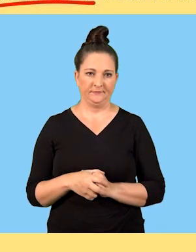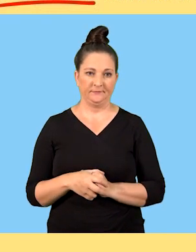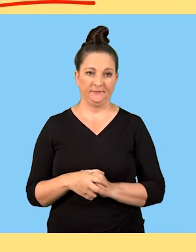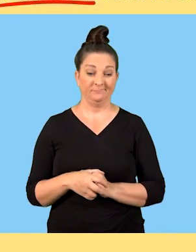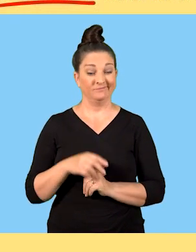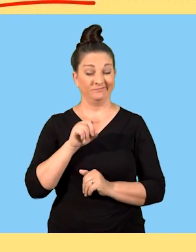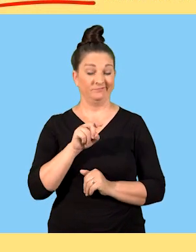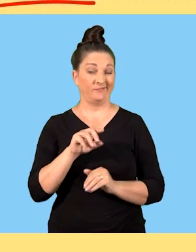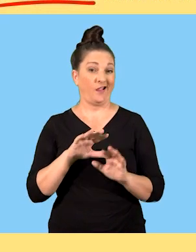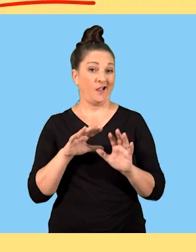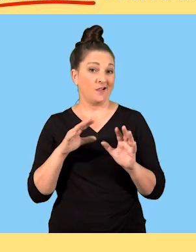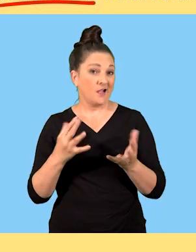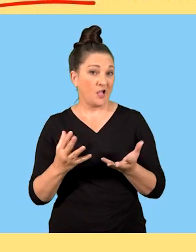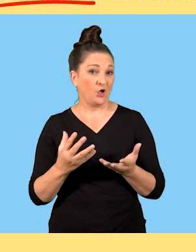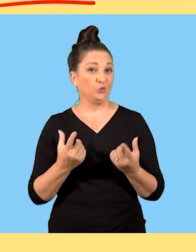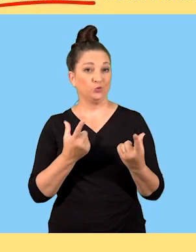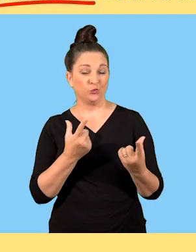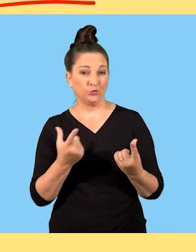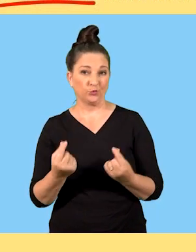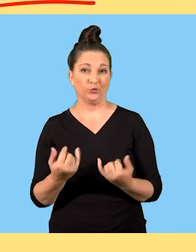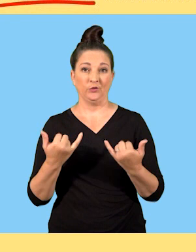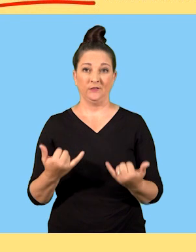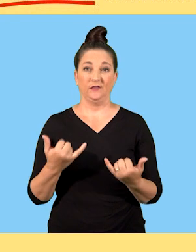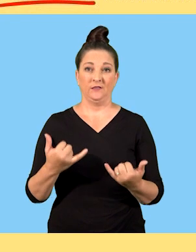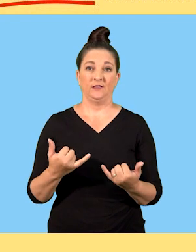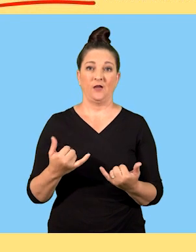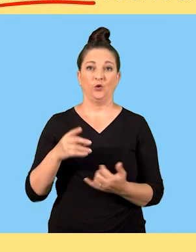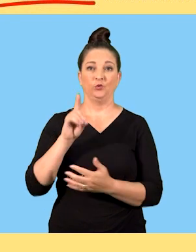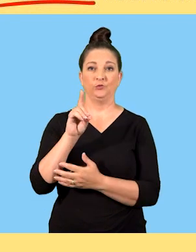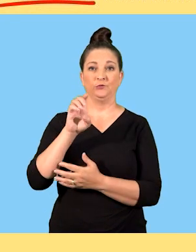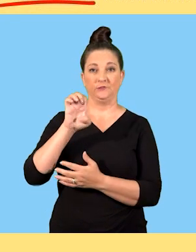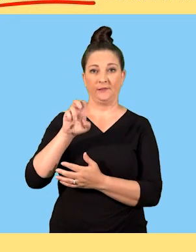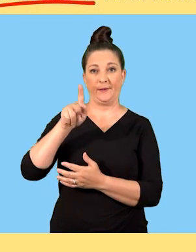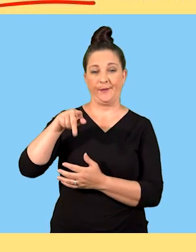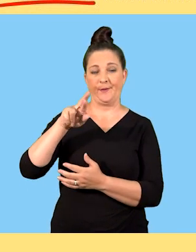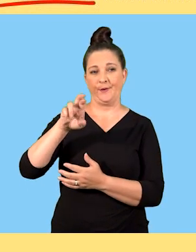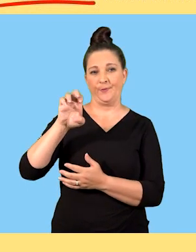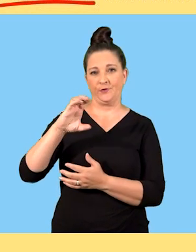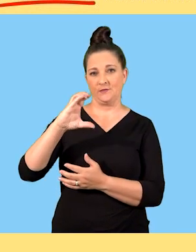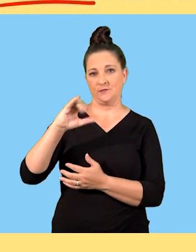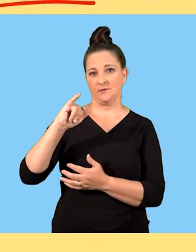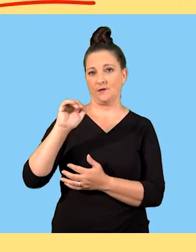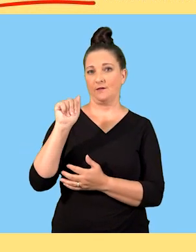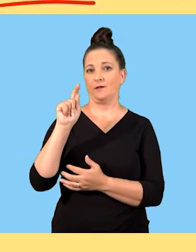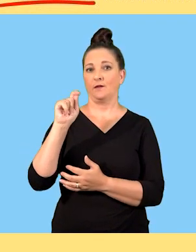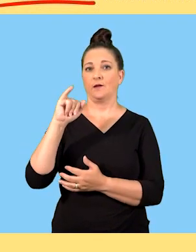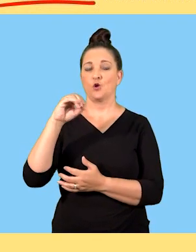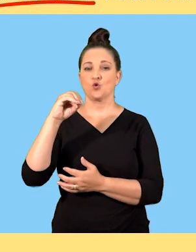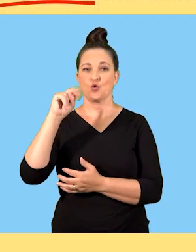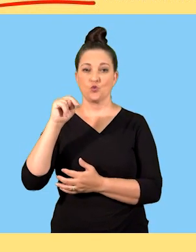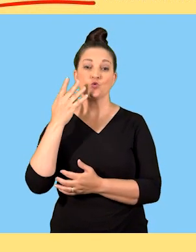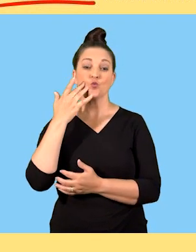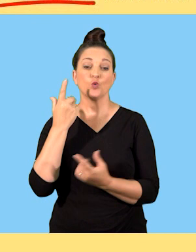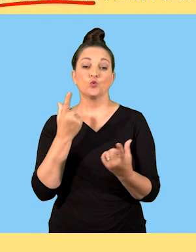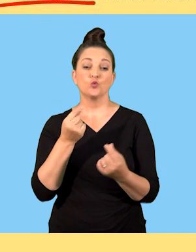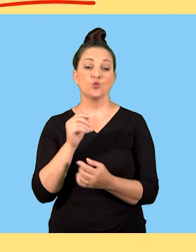20,952. This is how you would then do your depreciation when you are recording